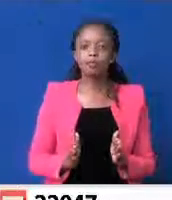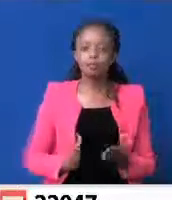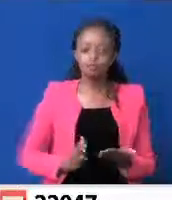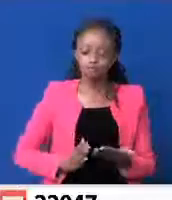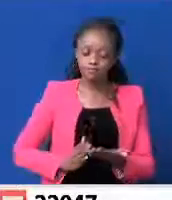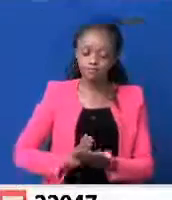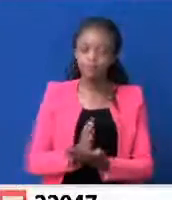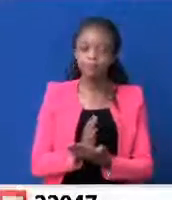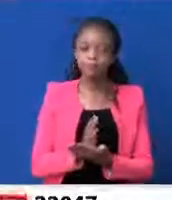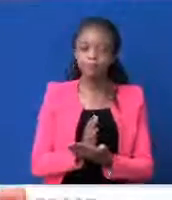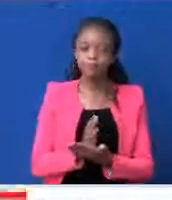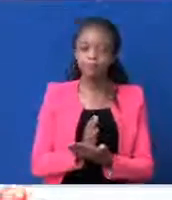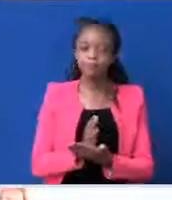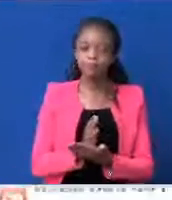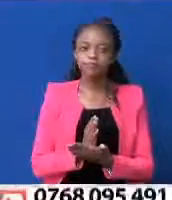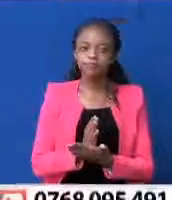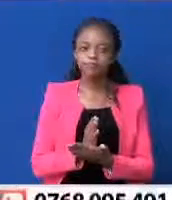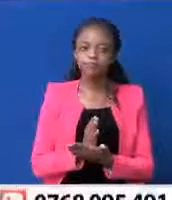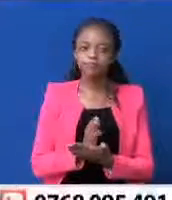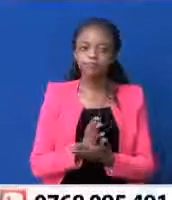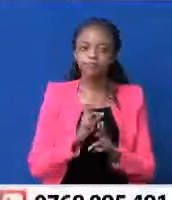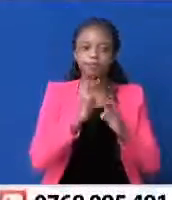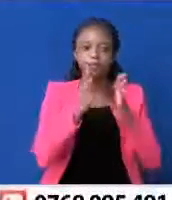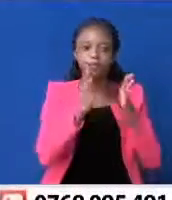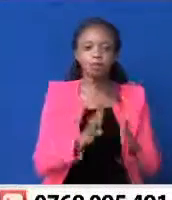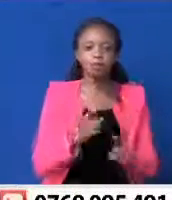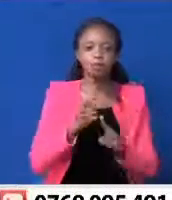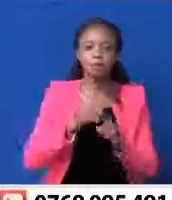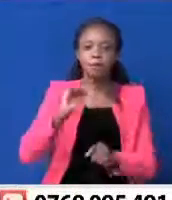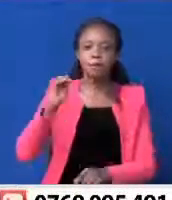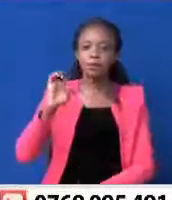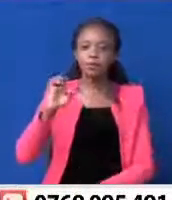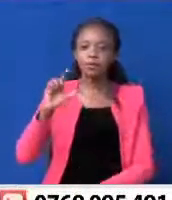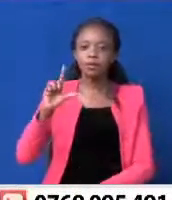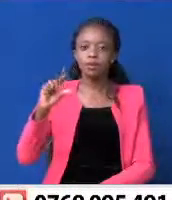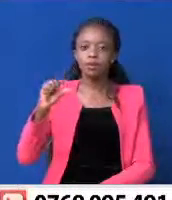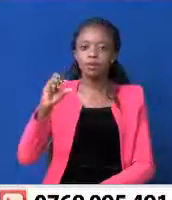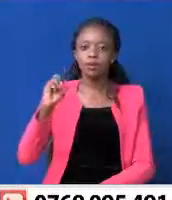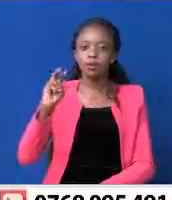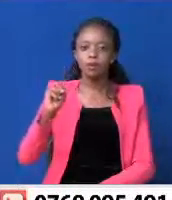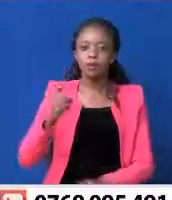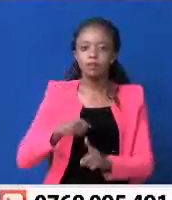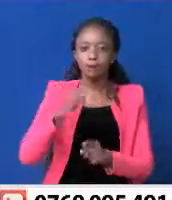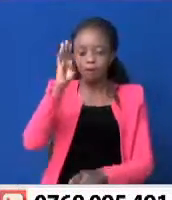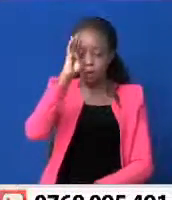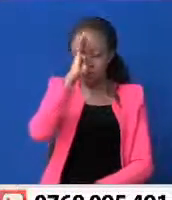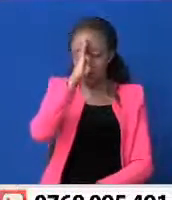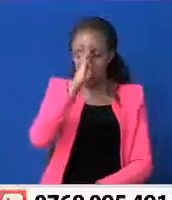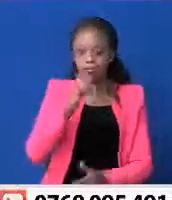right. 14 for TV 47 from Mount Elgon, Bungoma County, I'm Mike Kagwango.